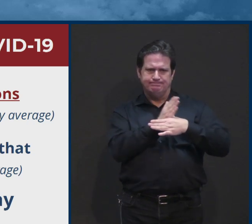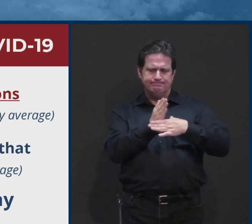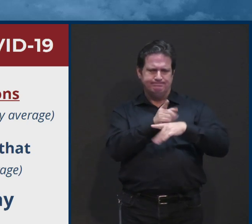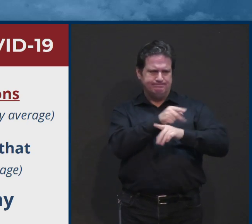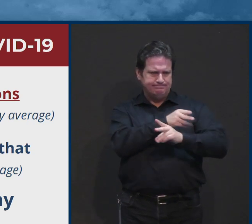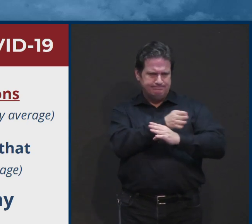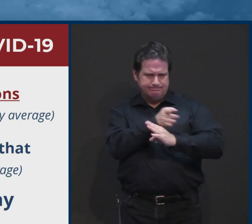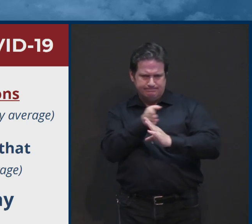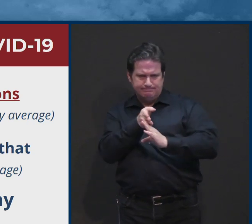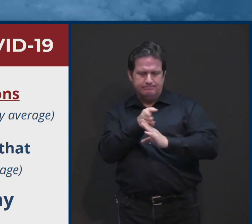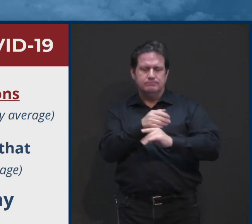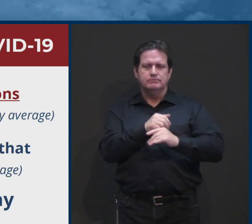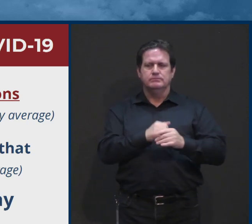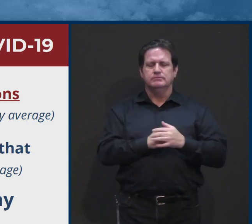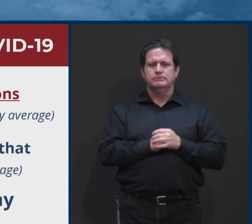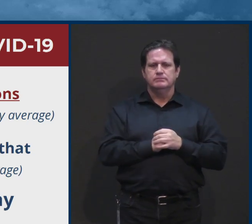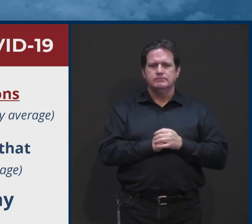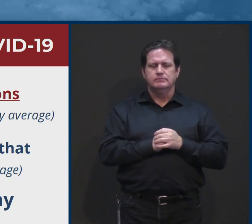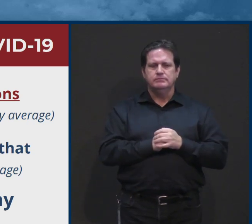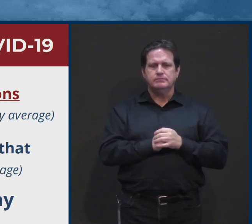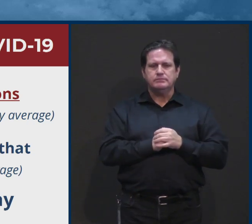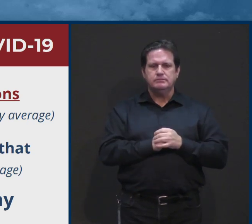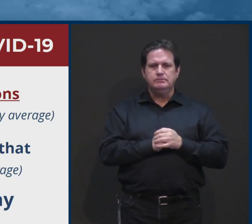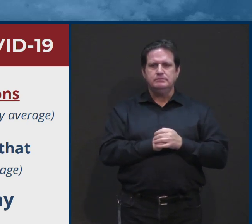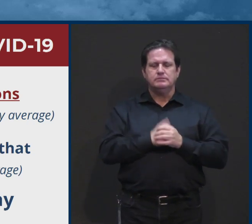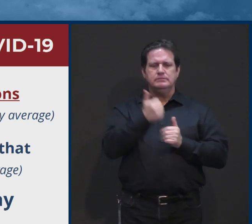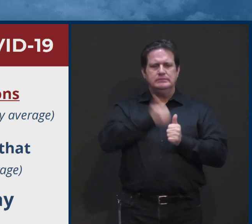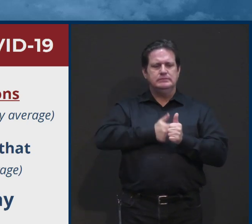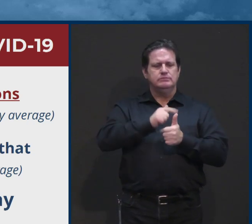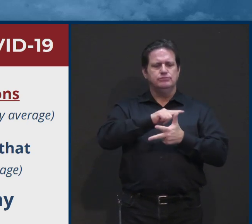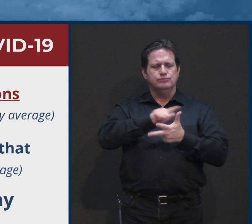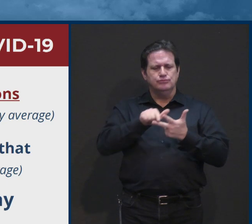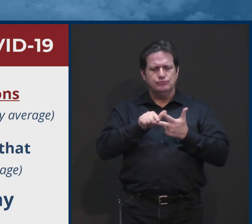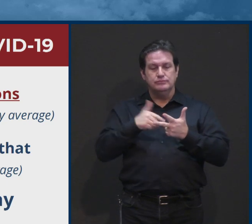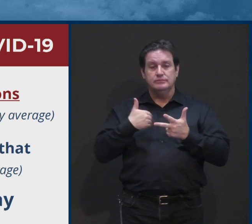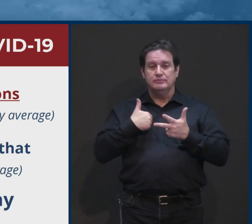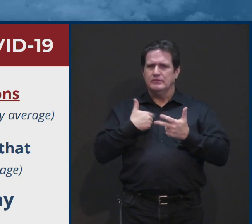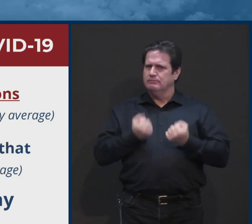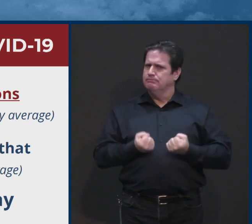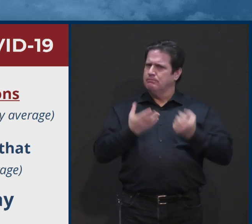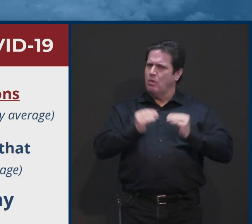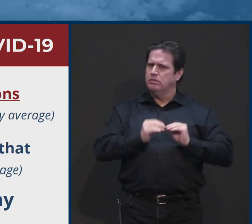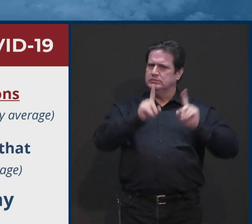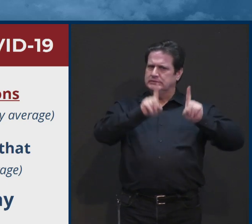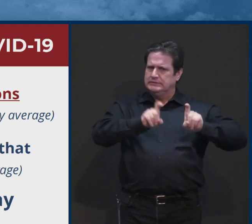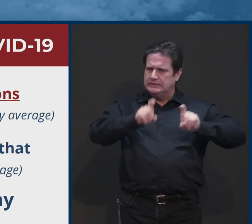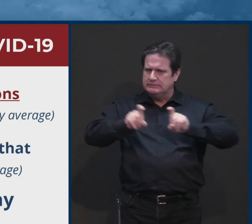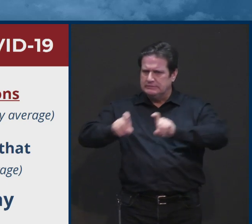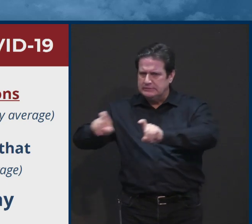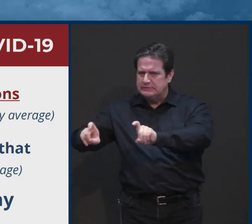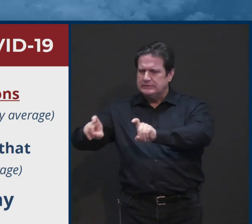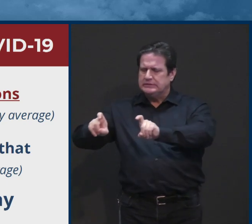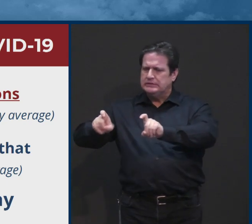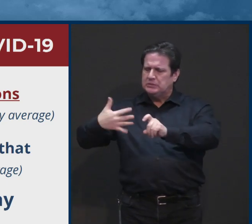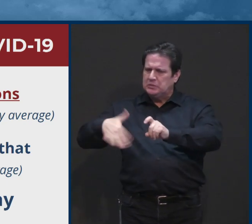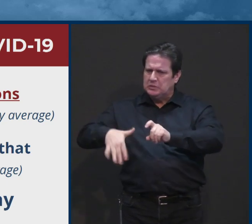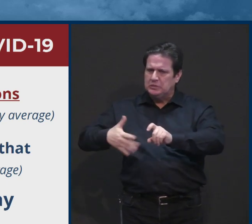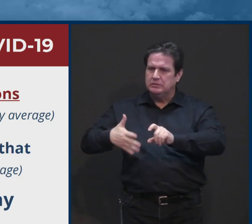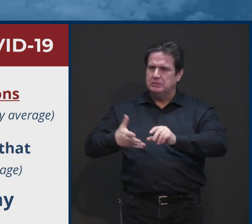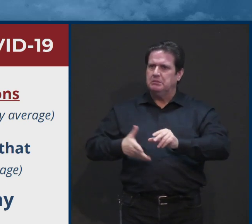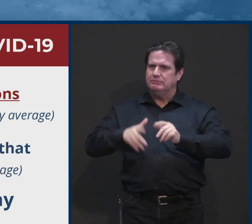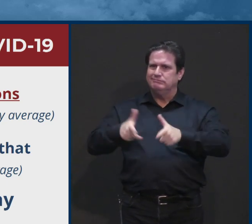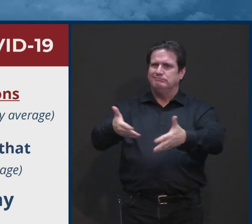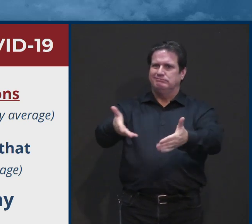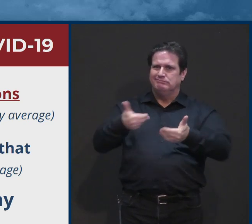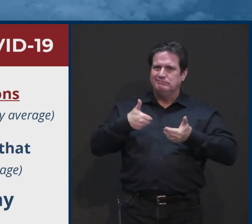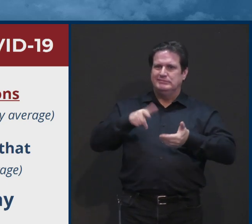moving average now on each of these criteria, because we're doing so much testing and we get big batches